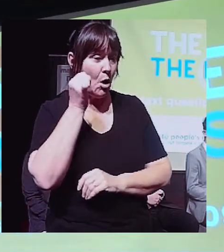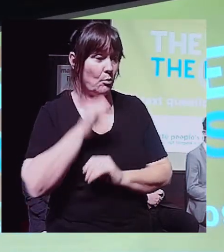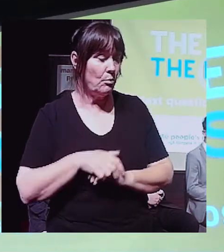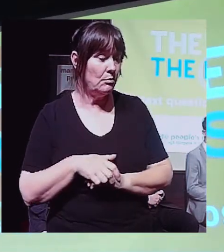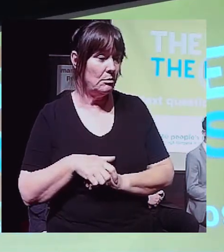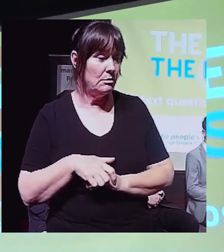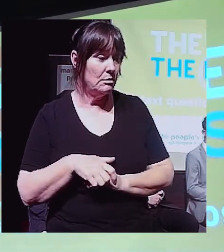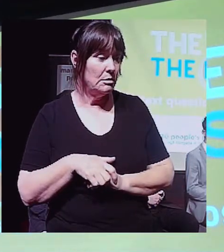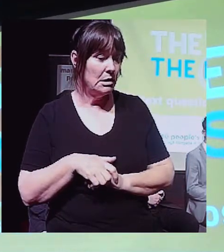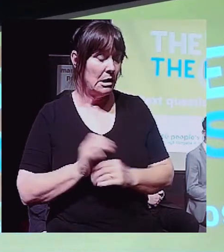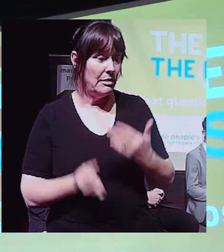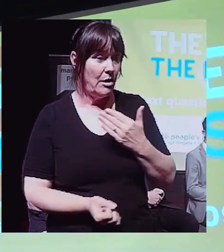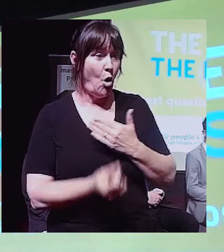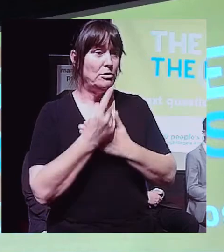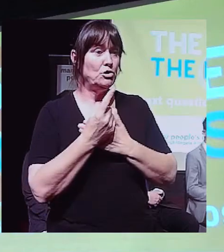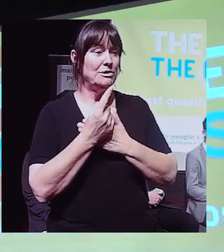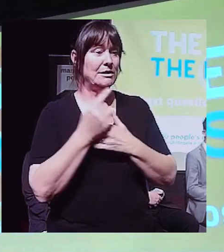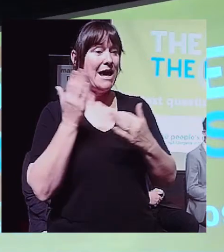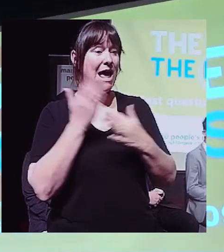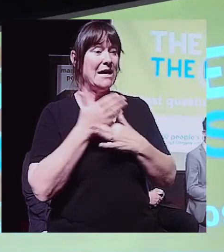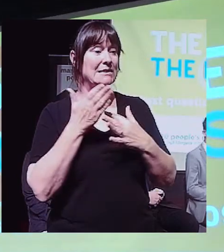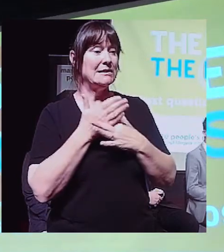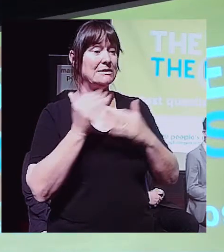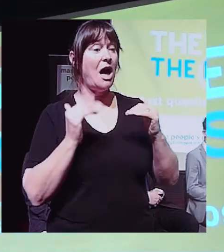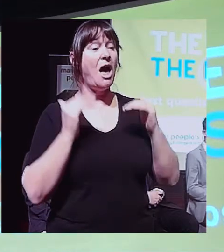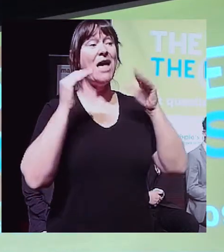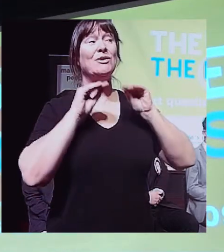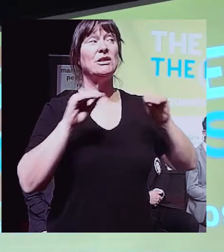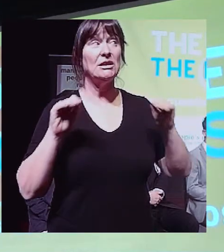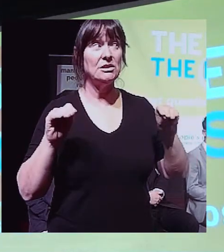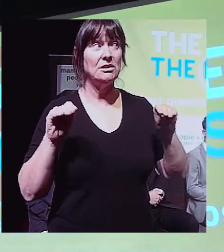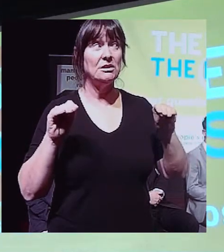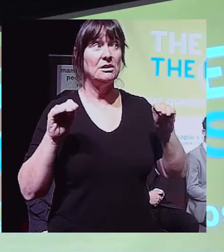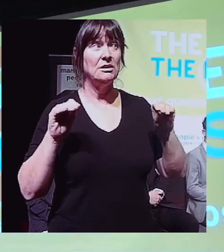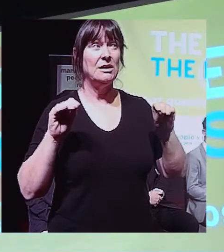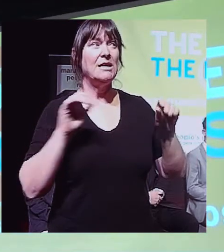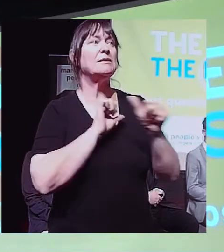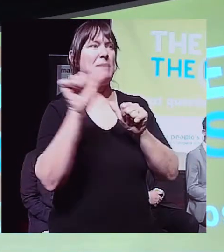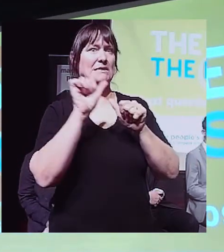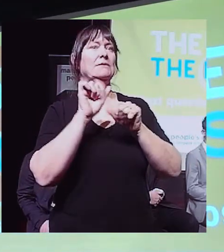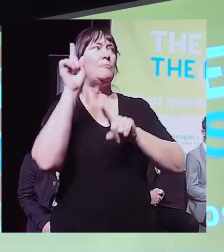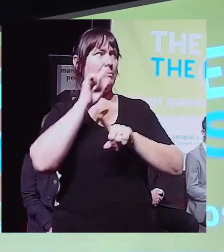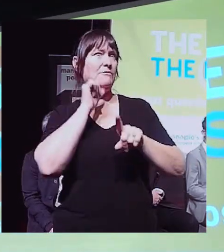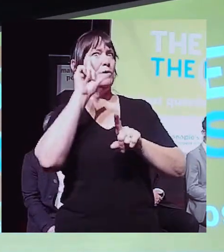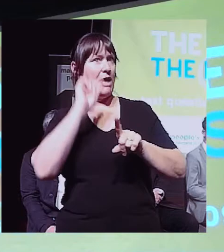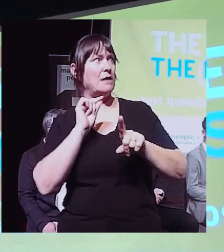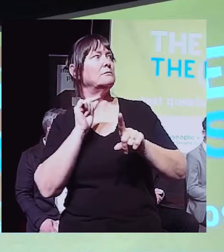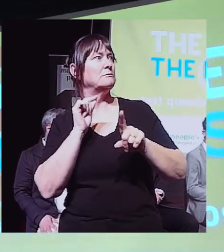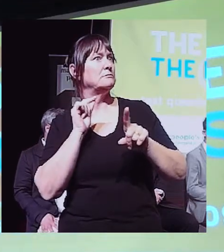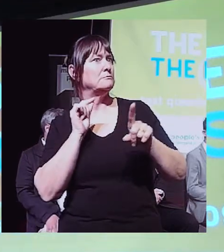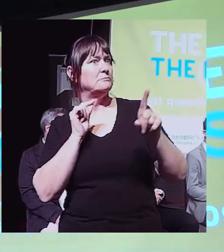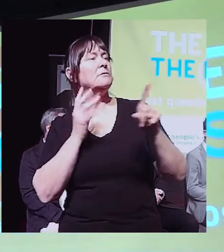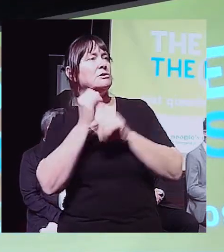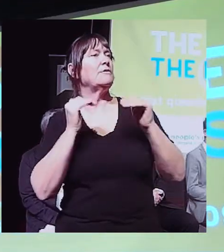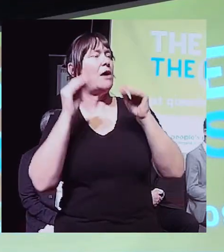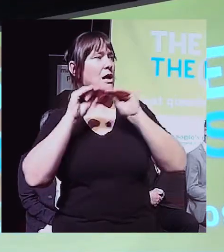the opportunity to access any form of higher education is going to be the best outcome. So that will target women in